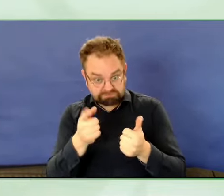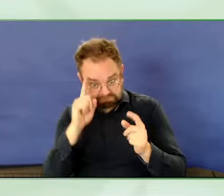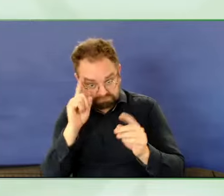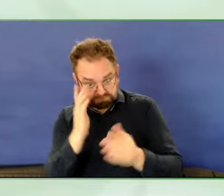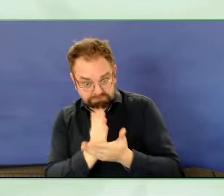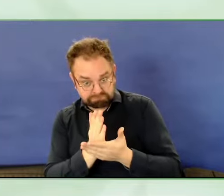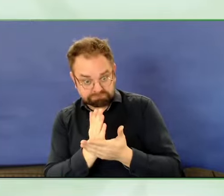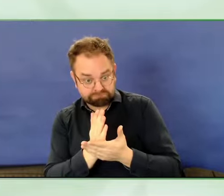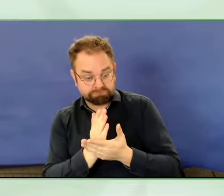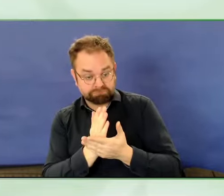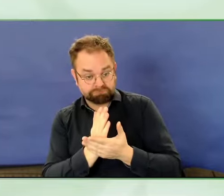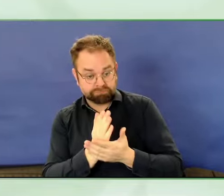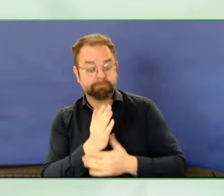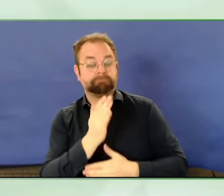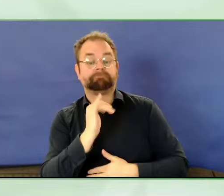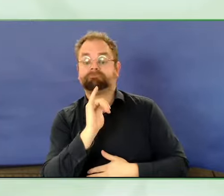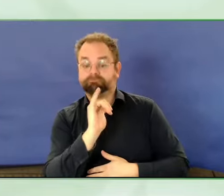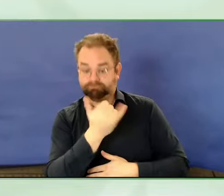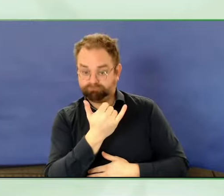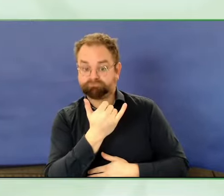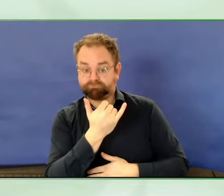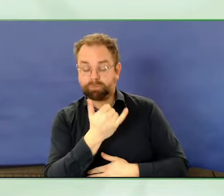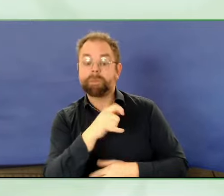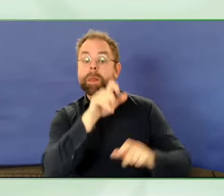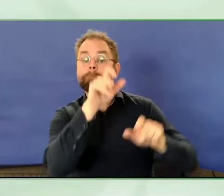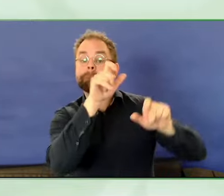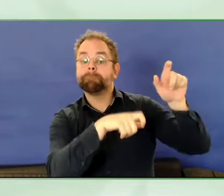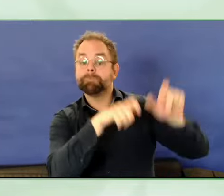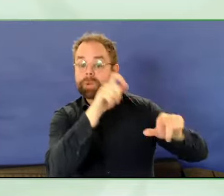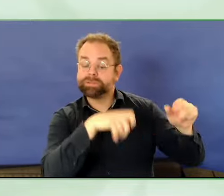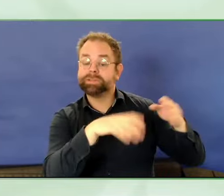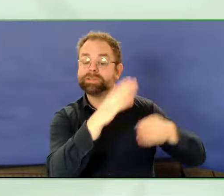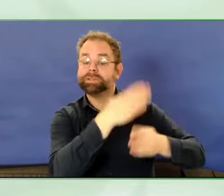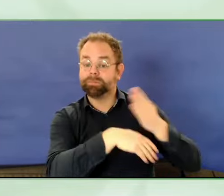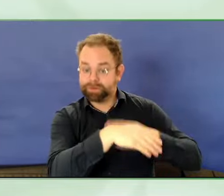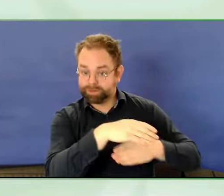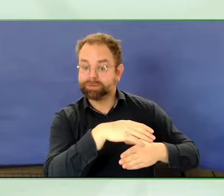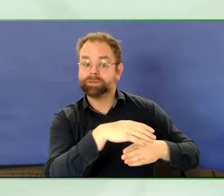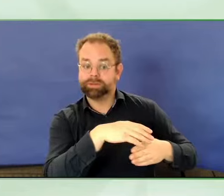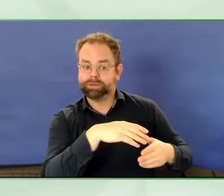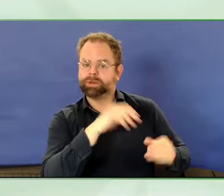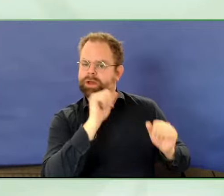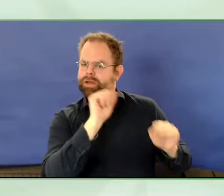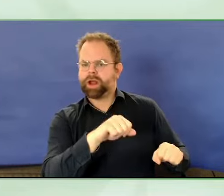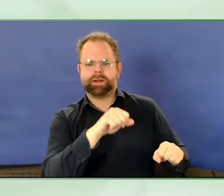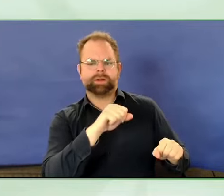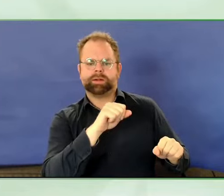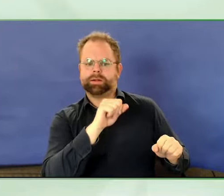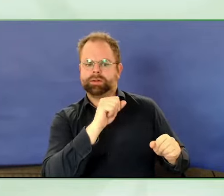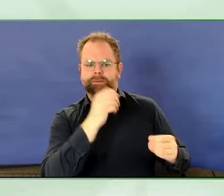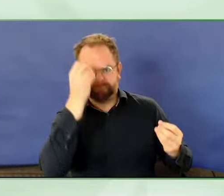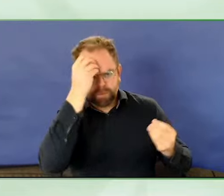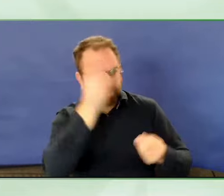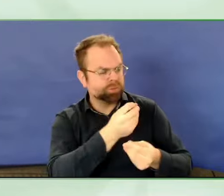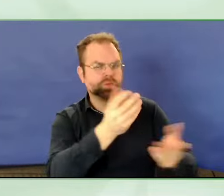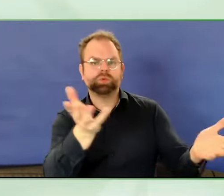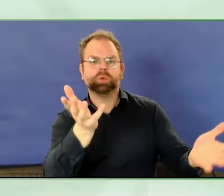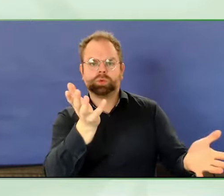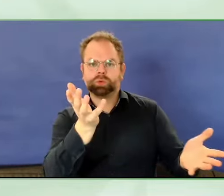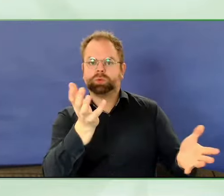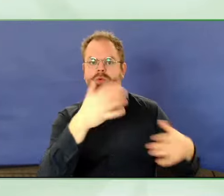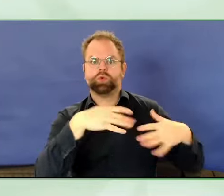their platform, influence, and resources to amplify these voices and create systemic